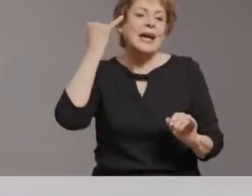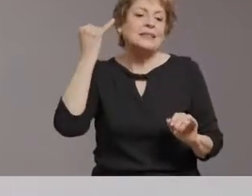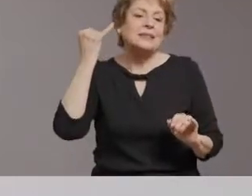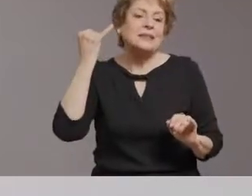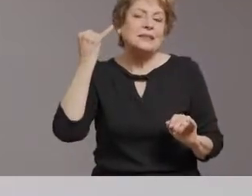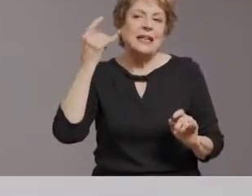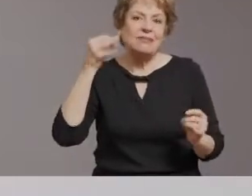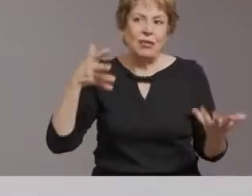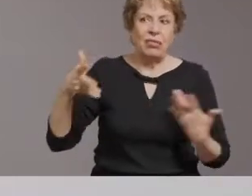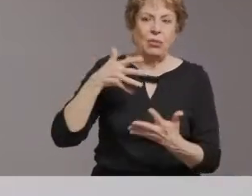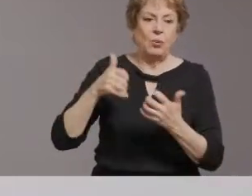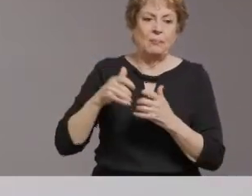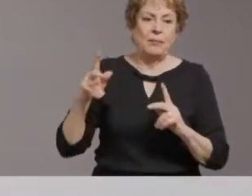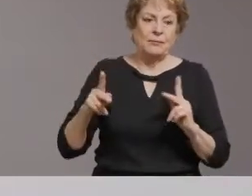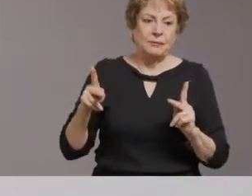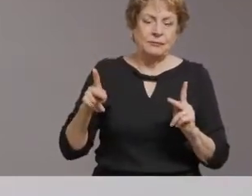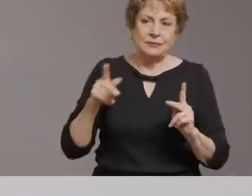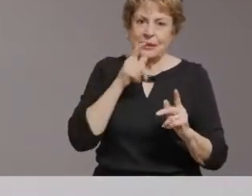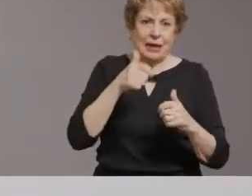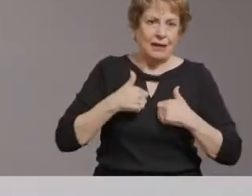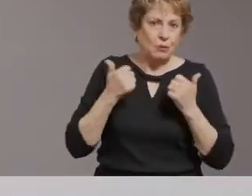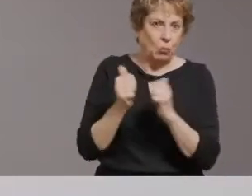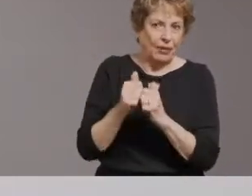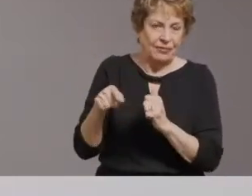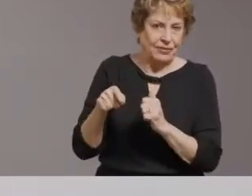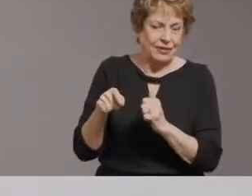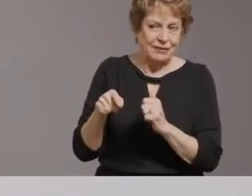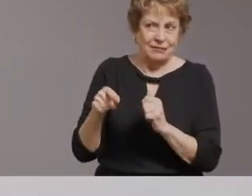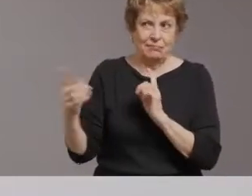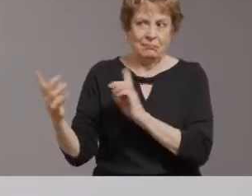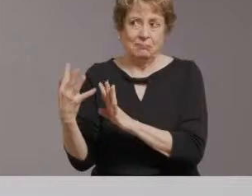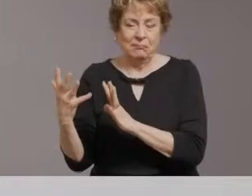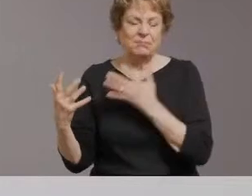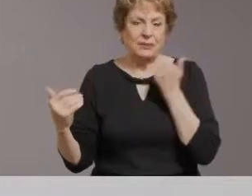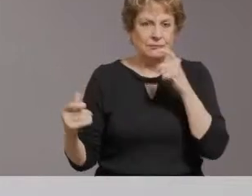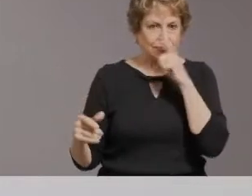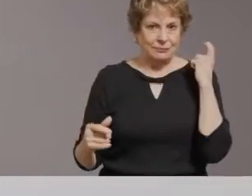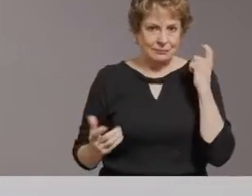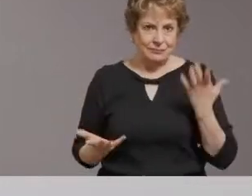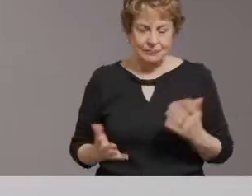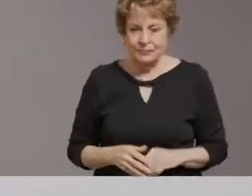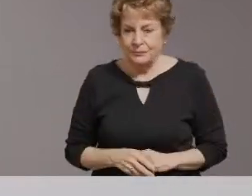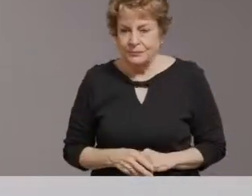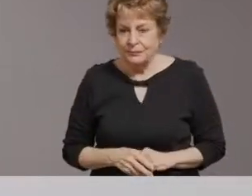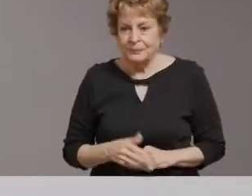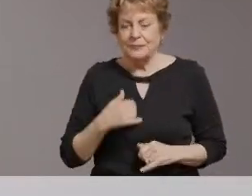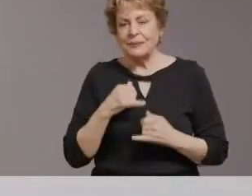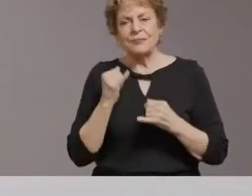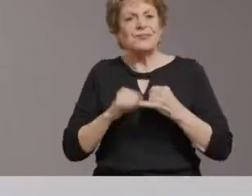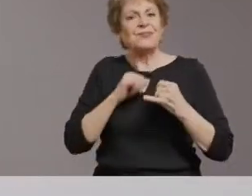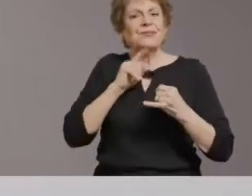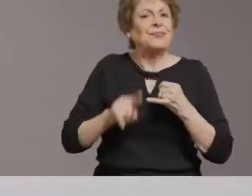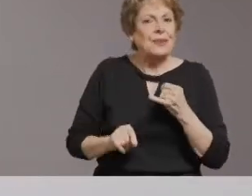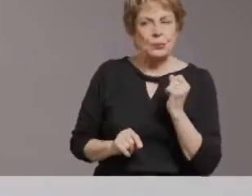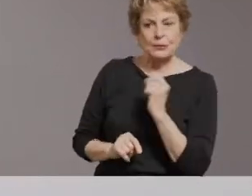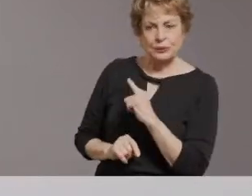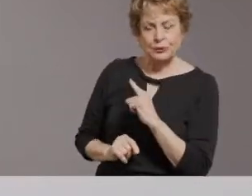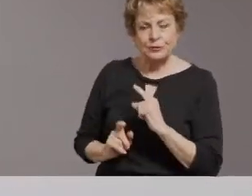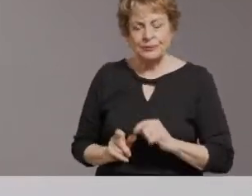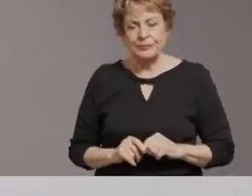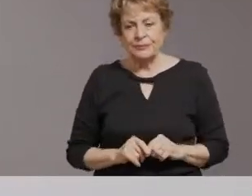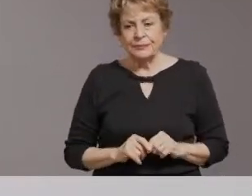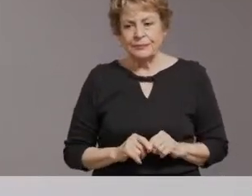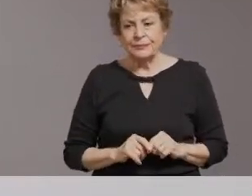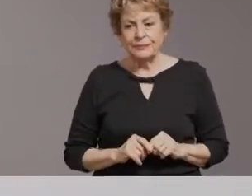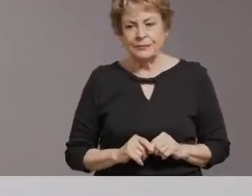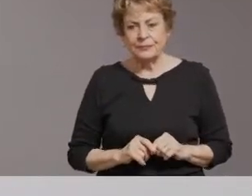with. All right, and my final question is a little more of a side question, but no one brought it up, so I'll ask anyway. So a report that was